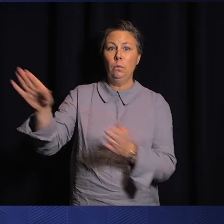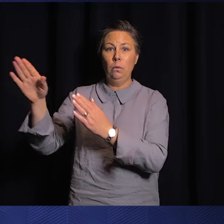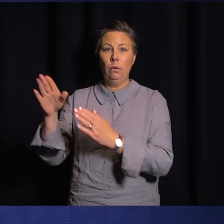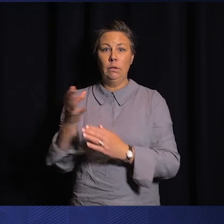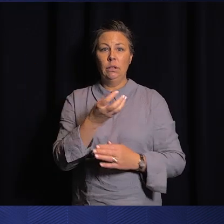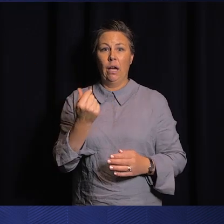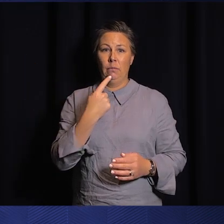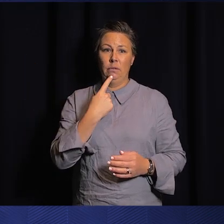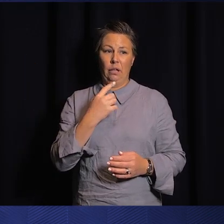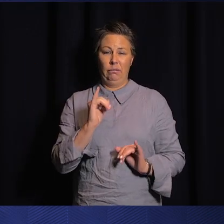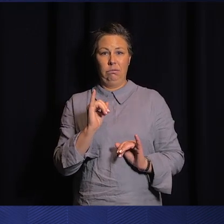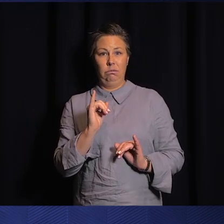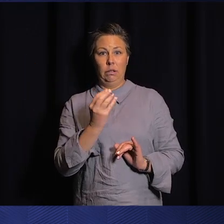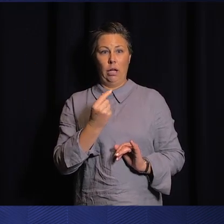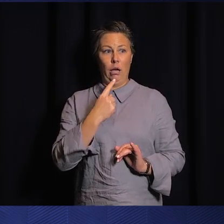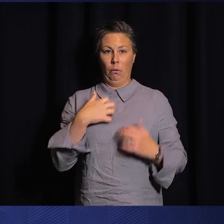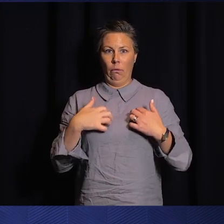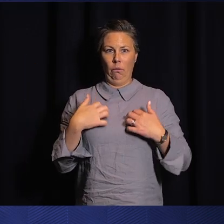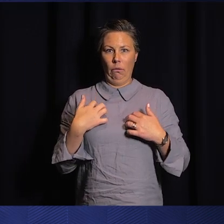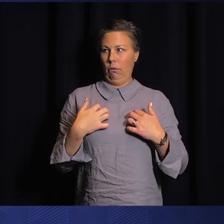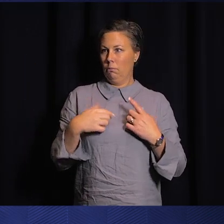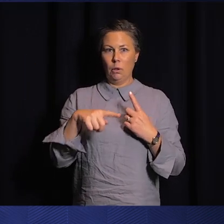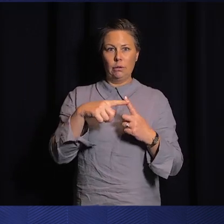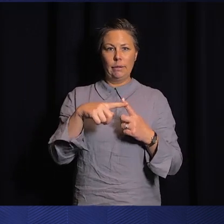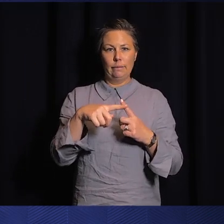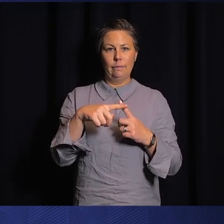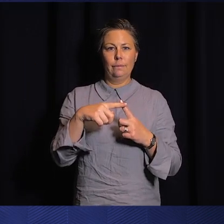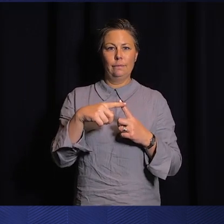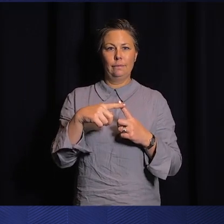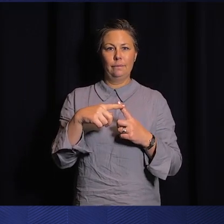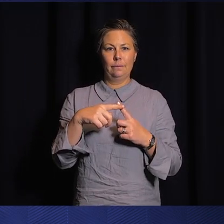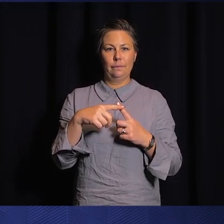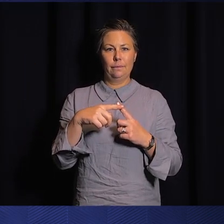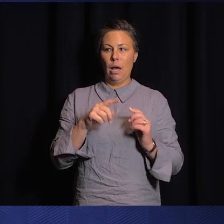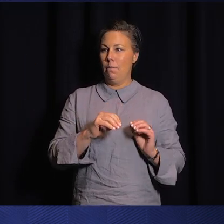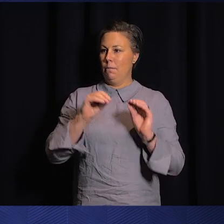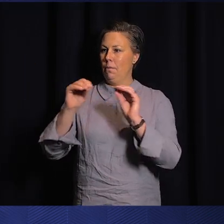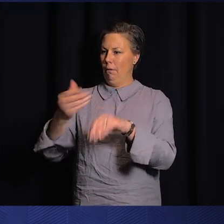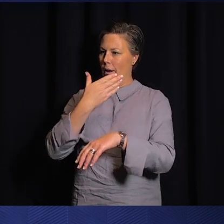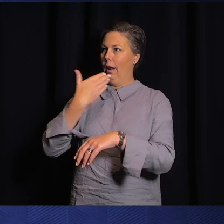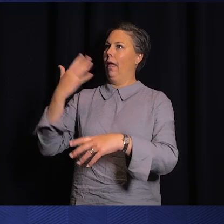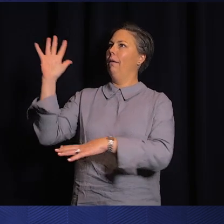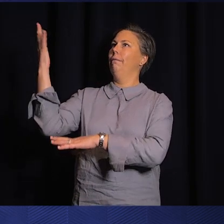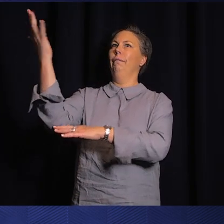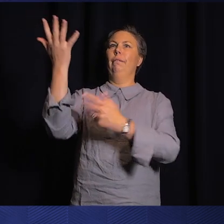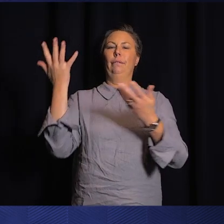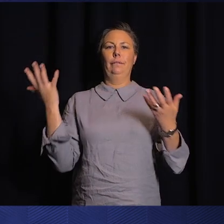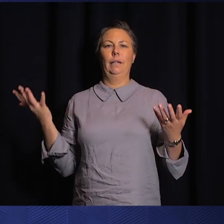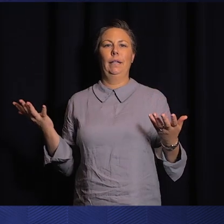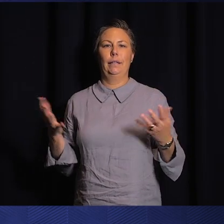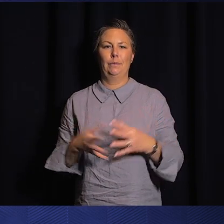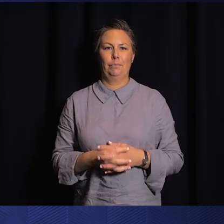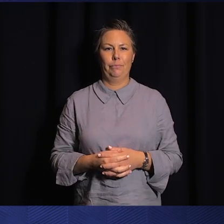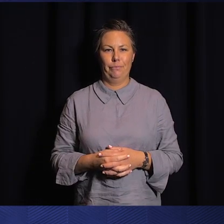some may say it's positive to an environment where they're displaced. In some